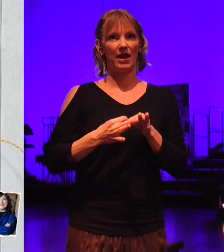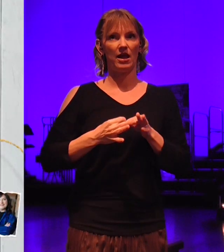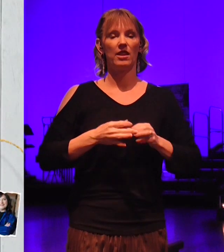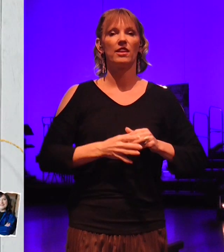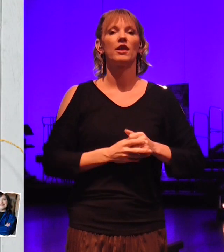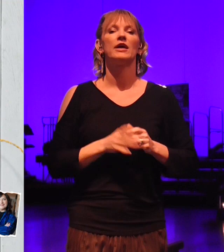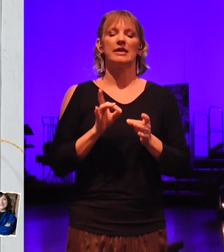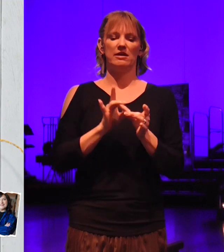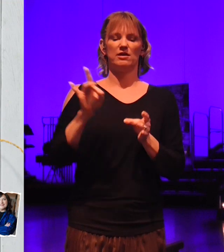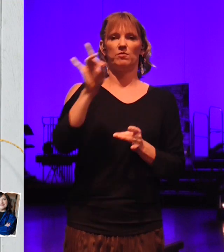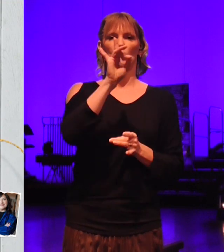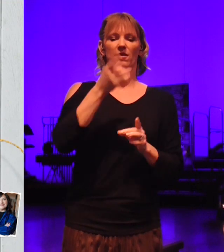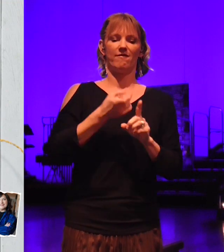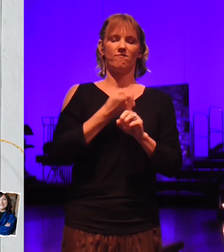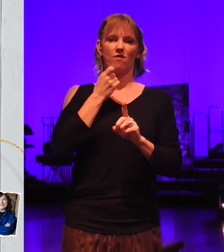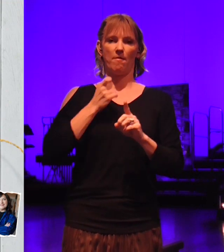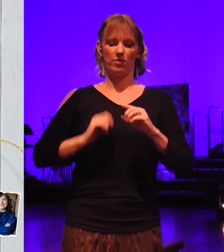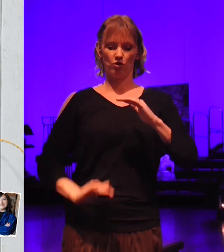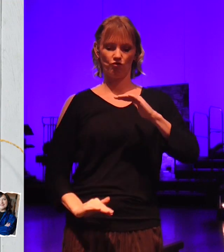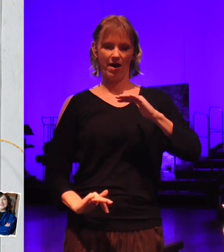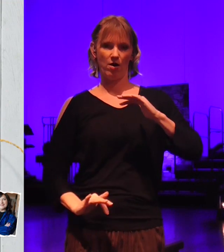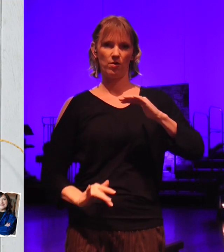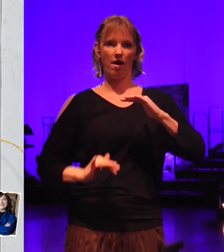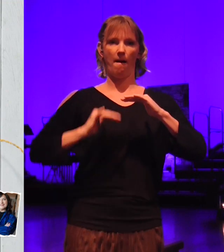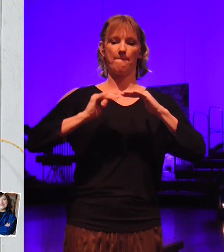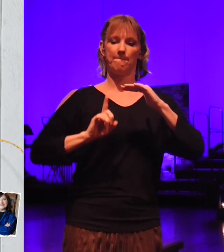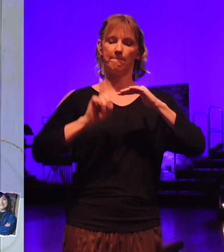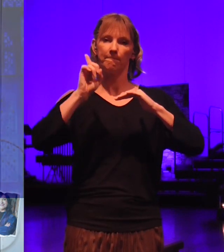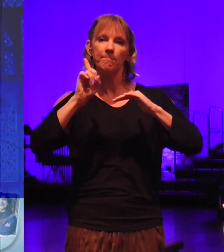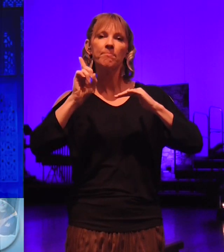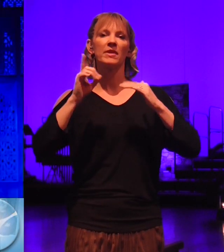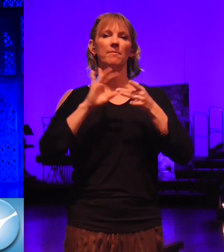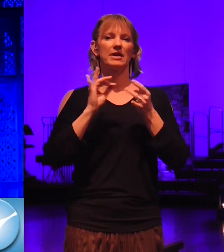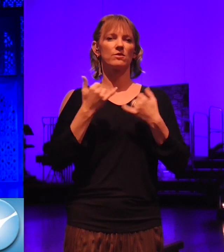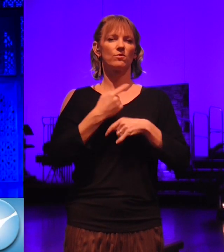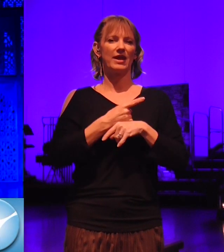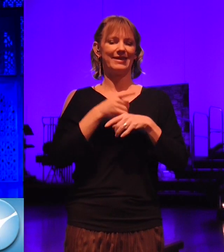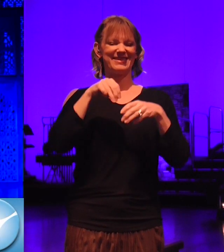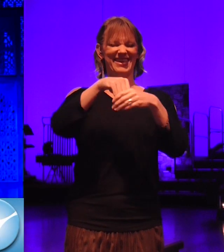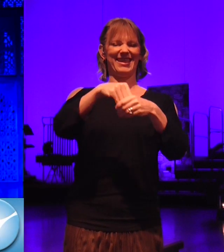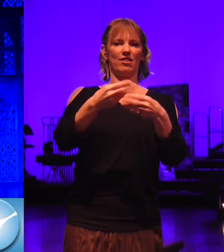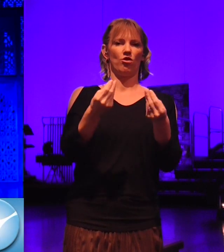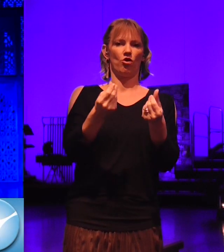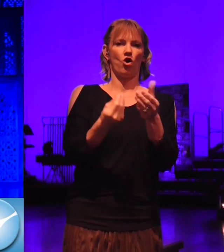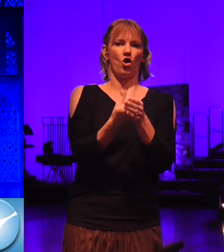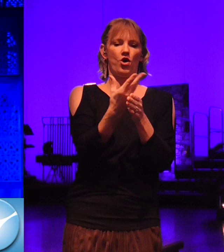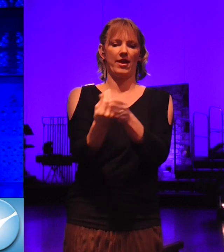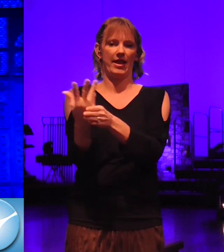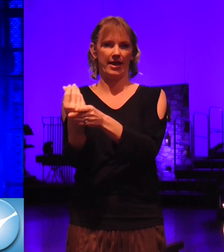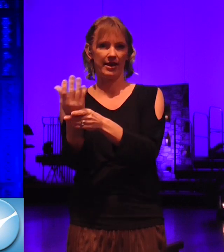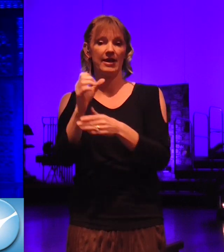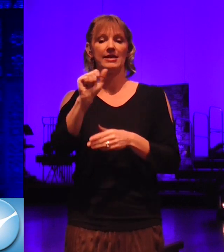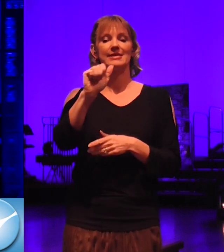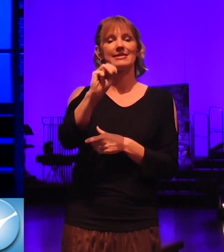spirituality from the ground up, and our message today is in the garden. Sam Lewis,